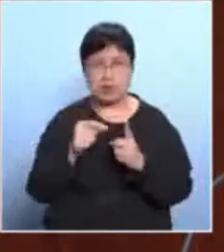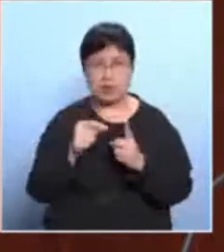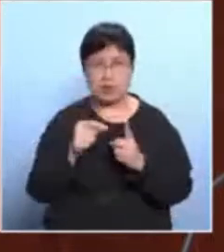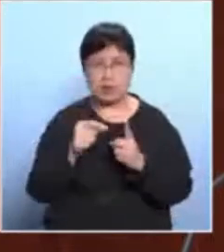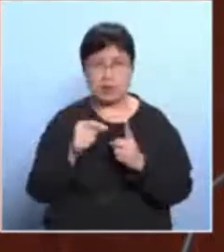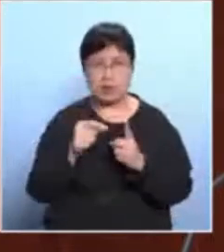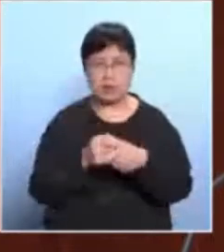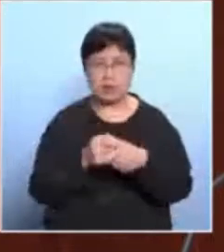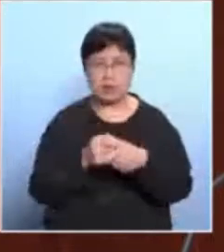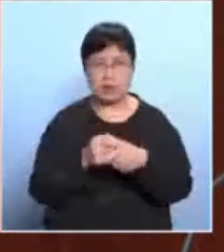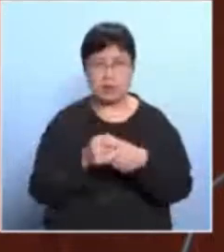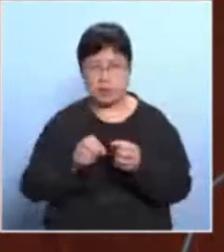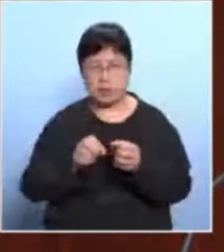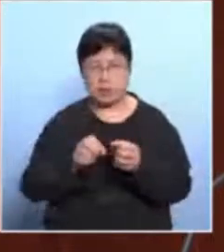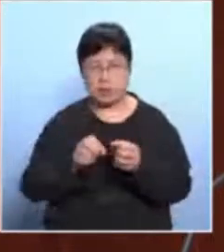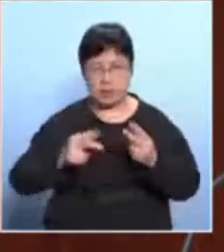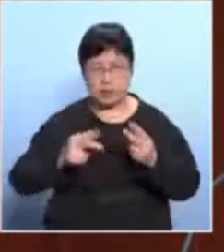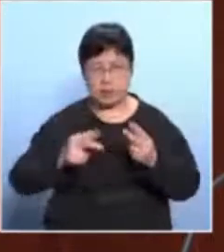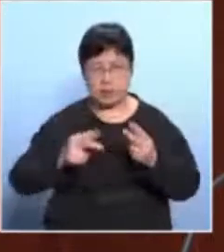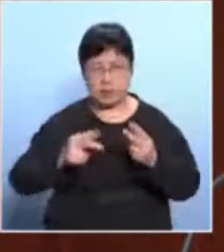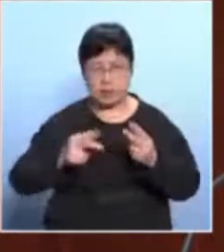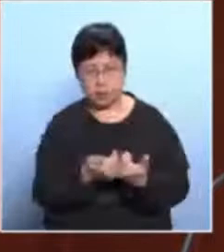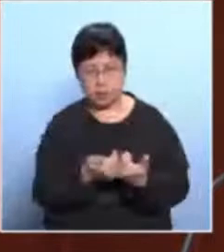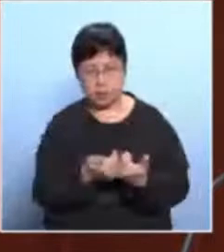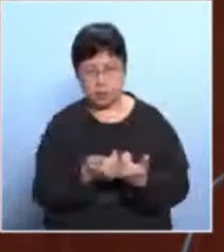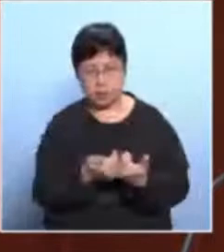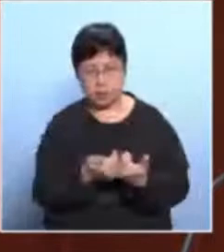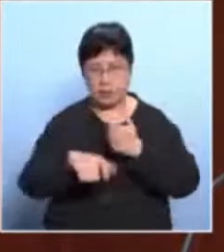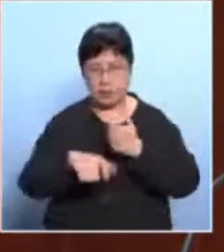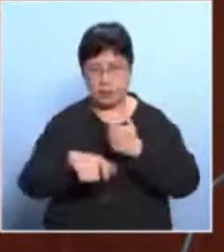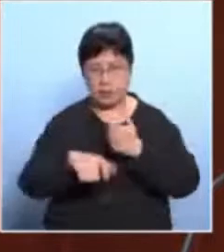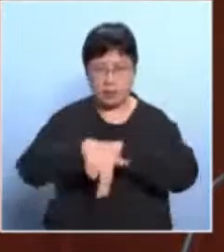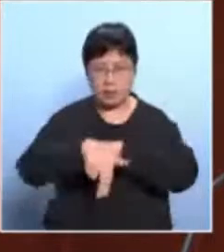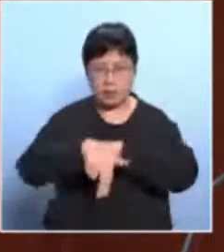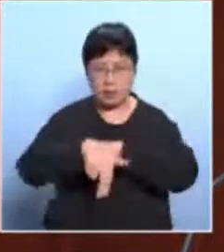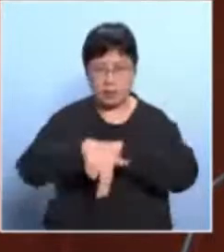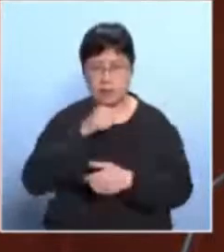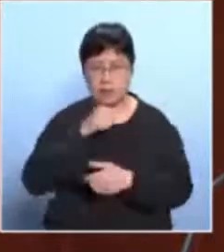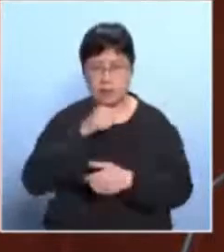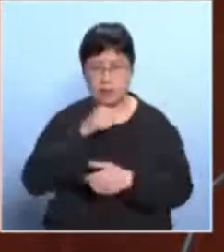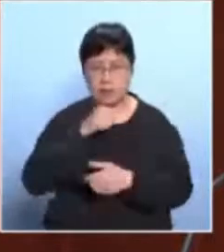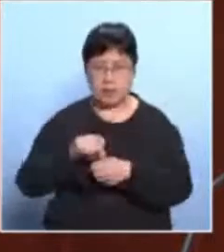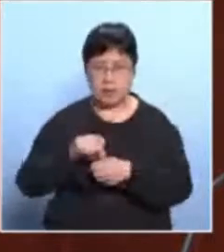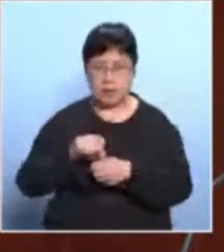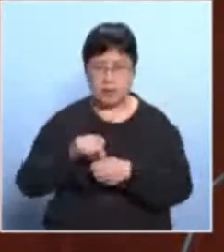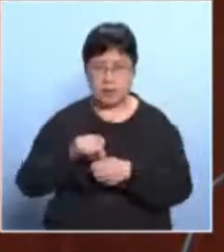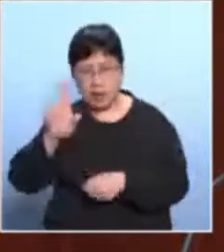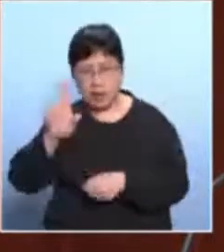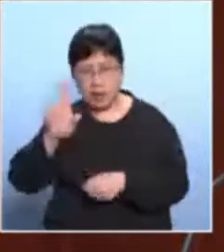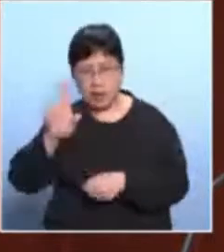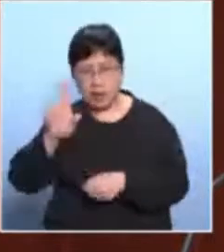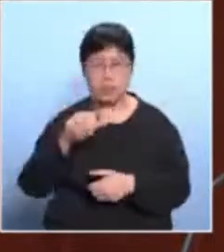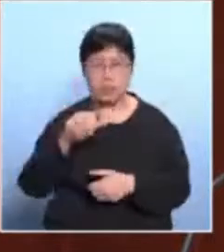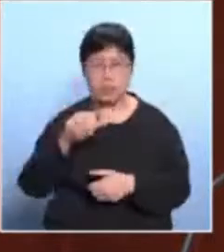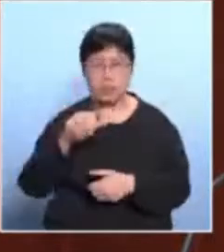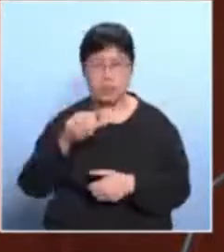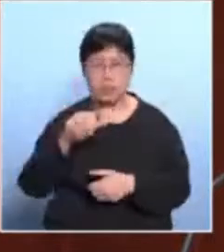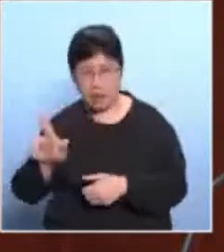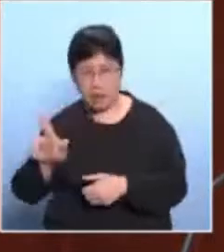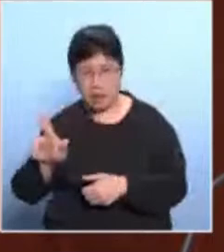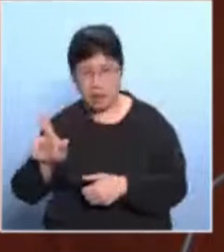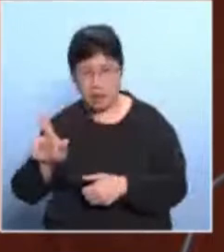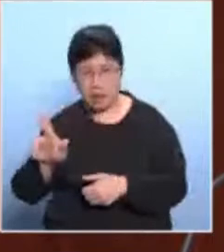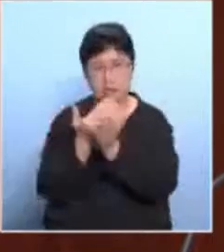Development Matching Fund scheme for travel agents, adopting technologies to enhance visitors' experience, such as augmented